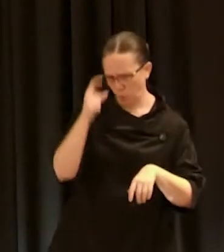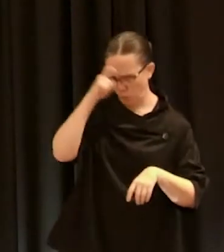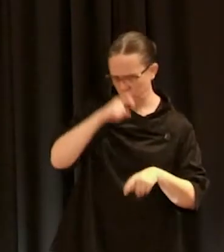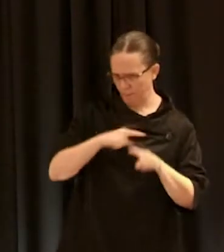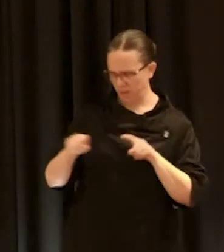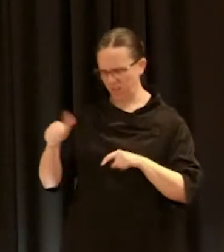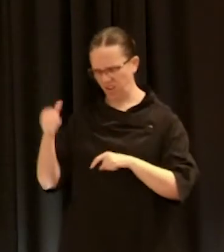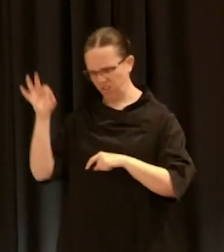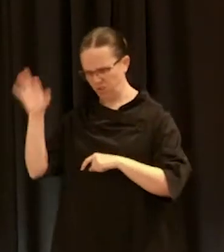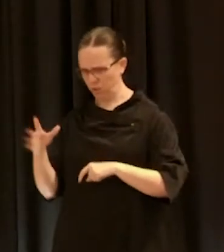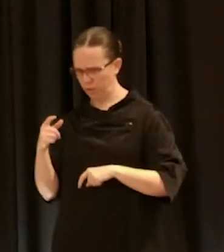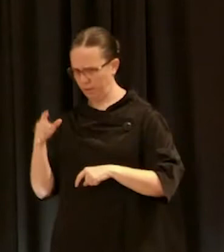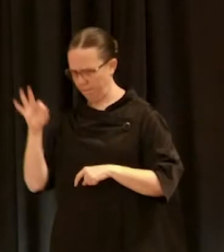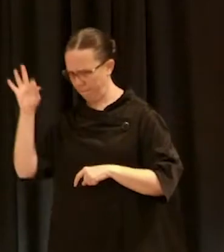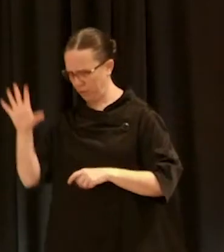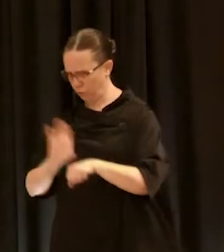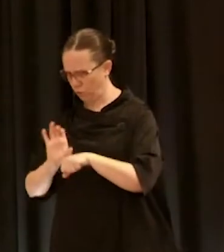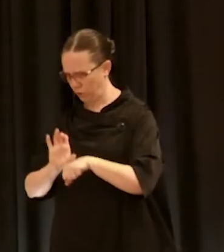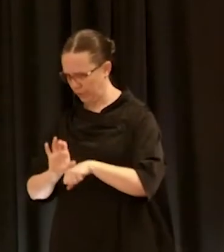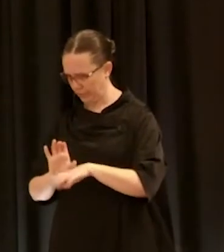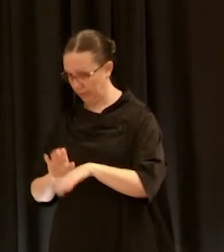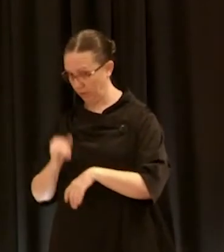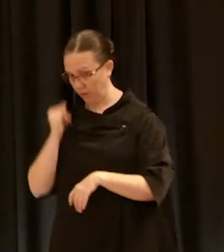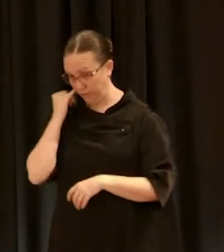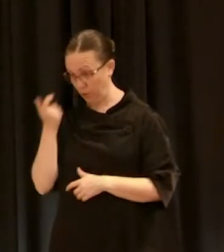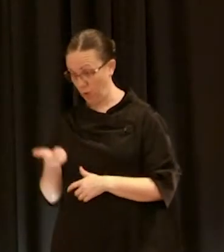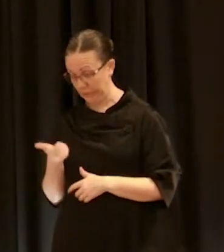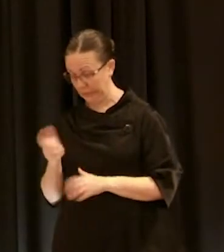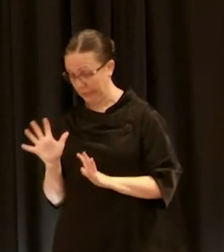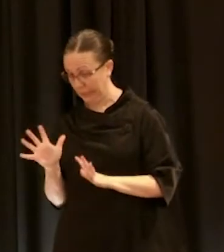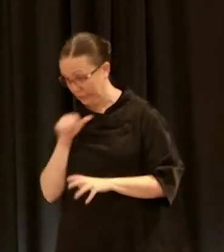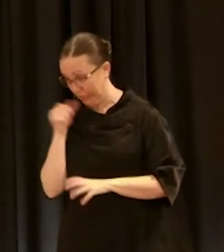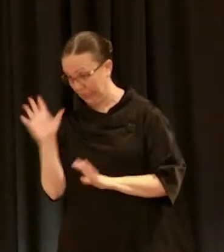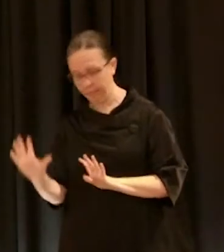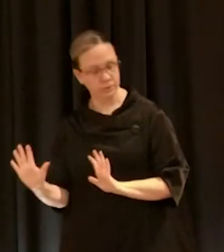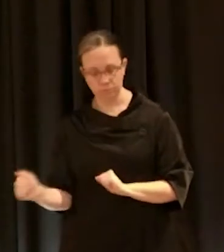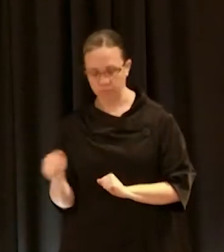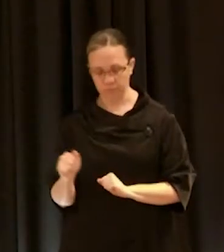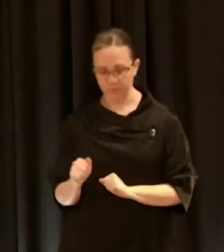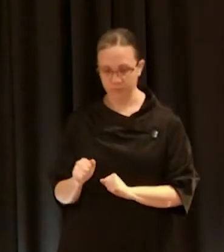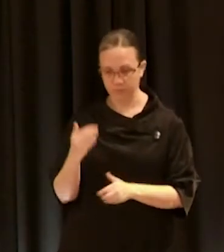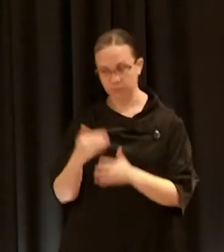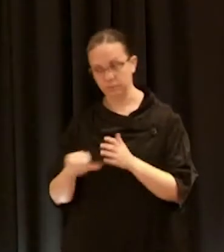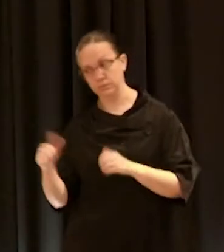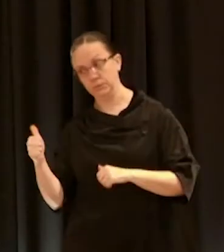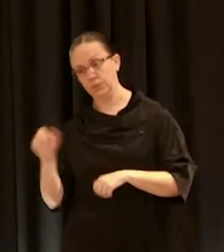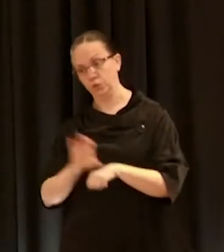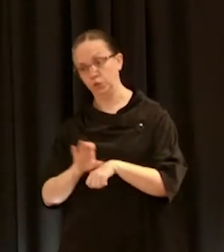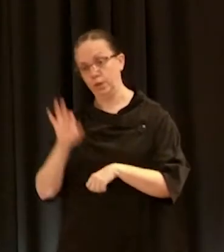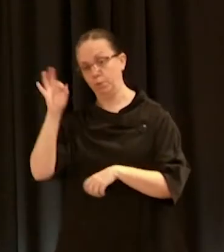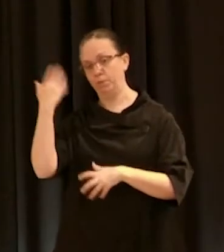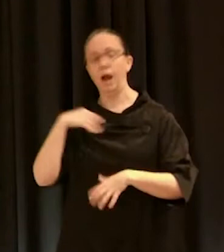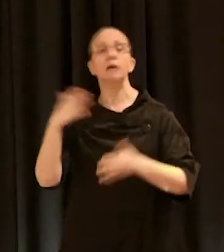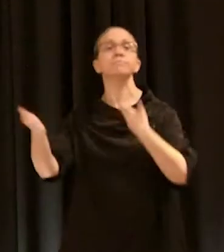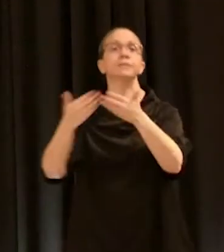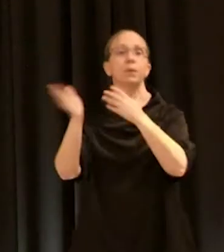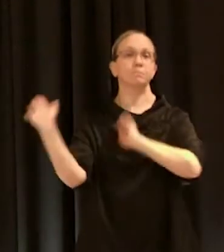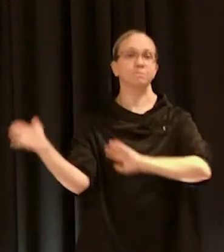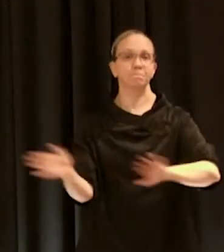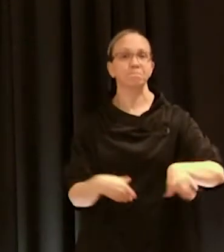that I pastored. That's who I'm talking to. Unless they're watching, and then it wasn't them. It's somebody else. It's where I used to preach at.